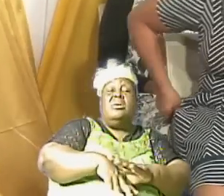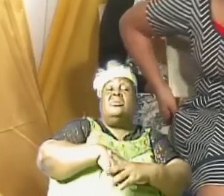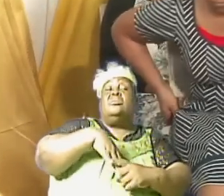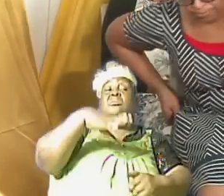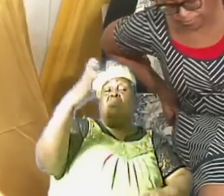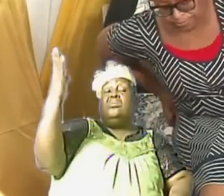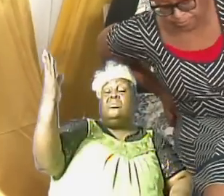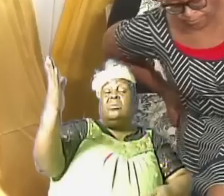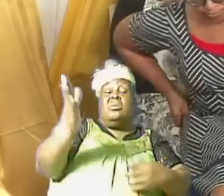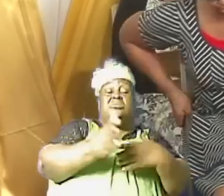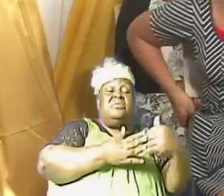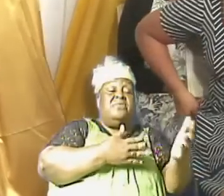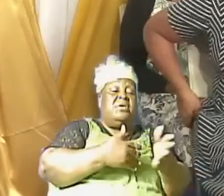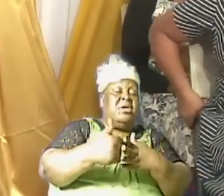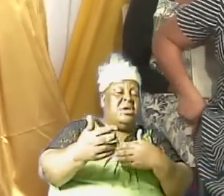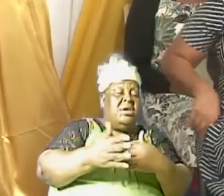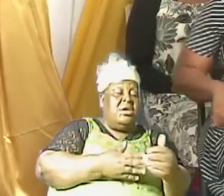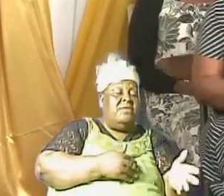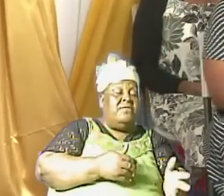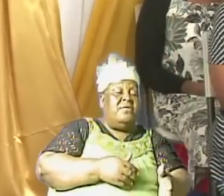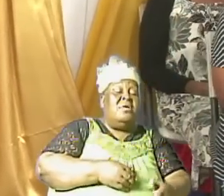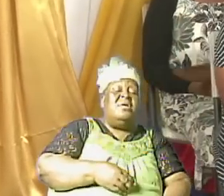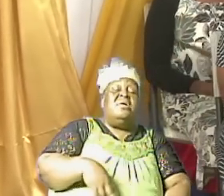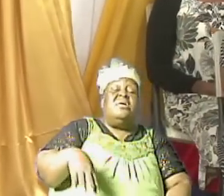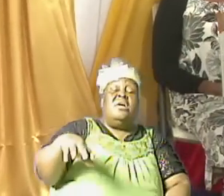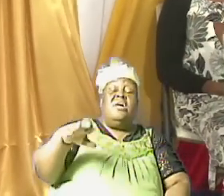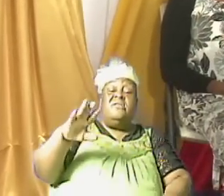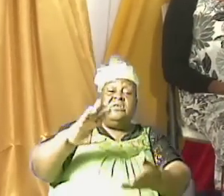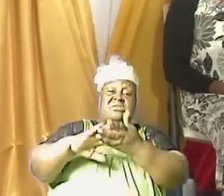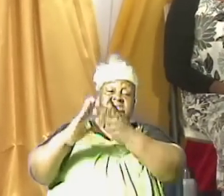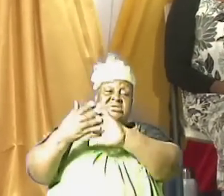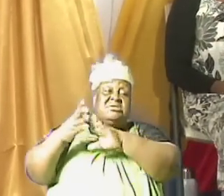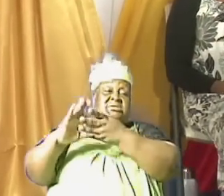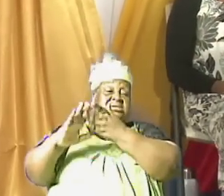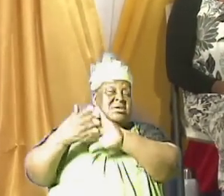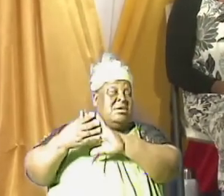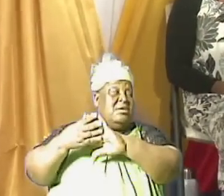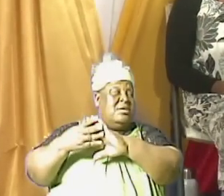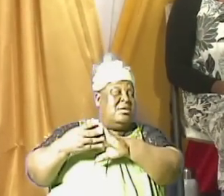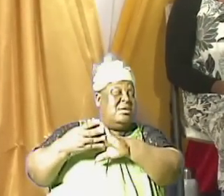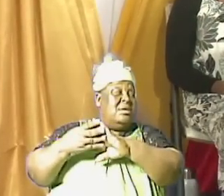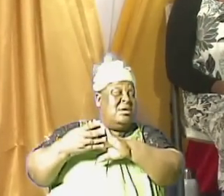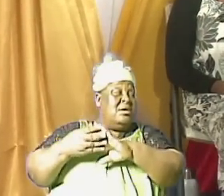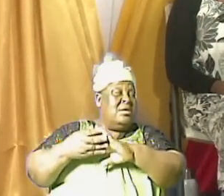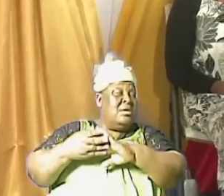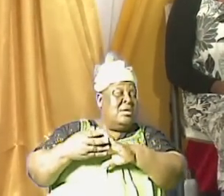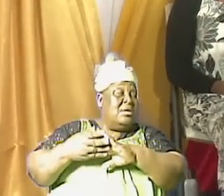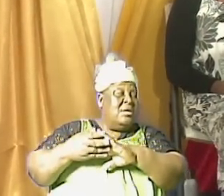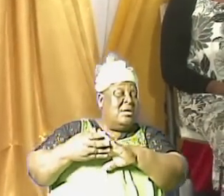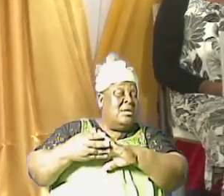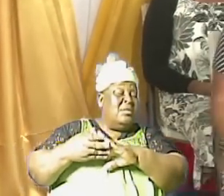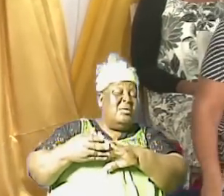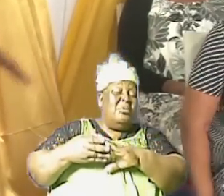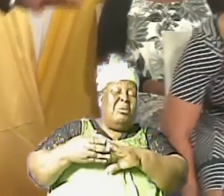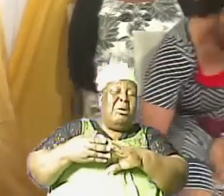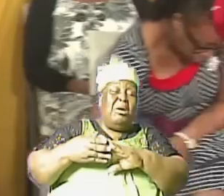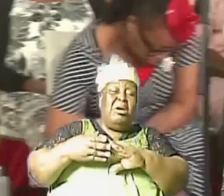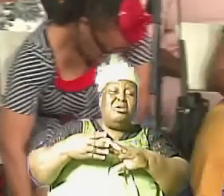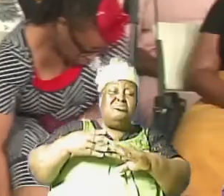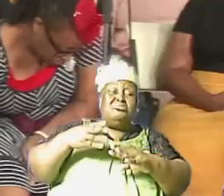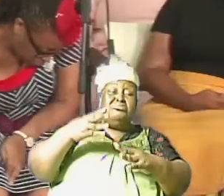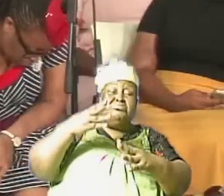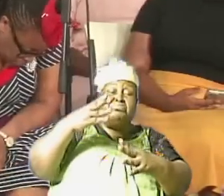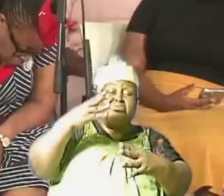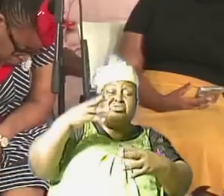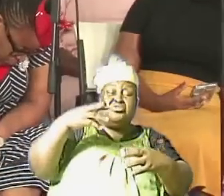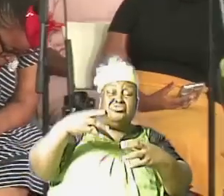outside of the gates of Samaria. They were discarded.